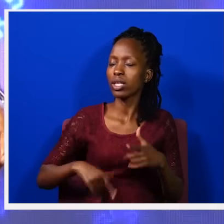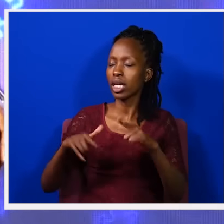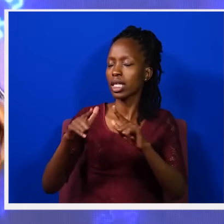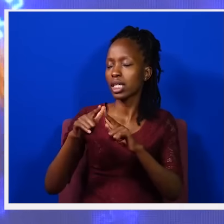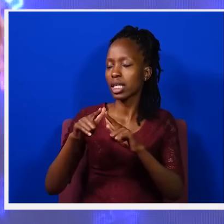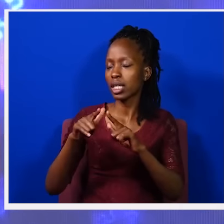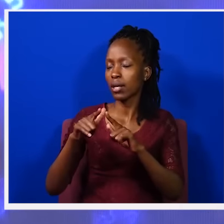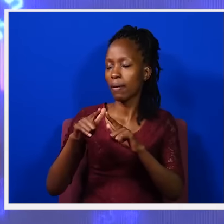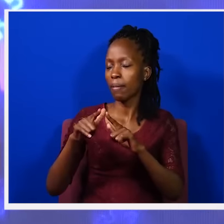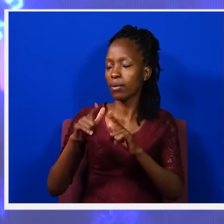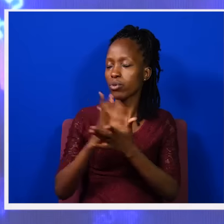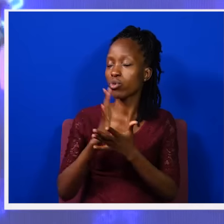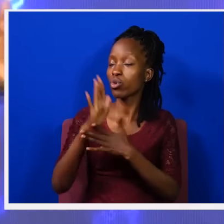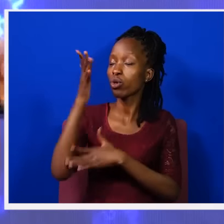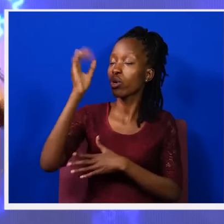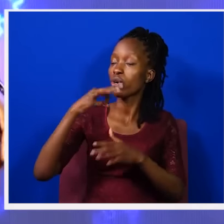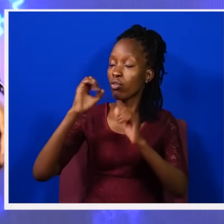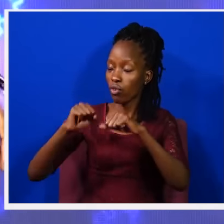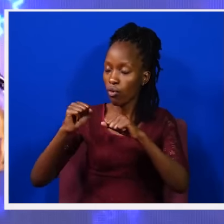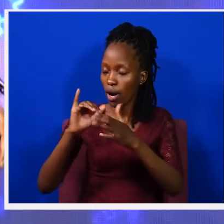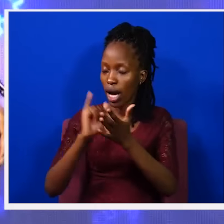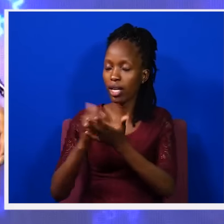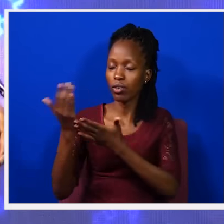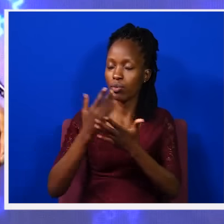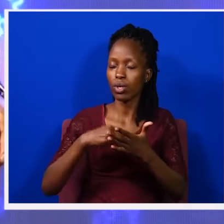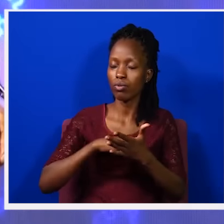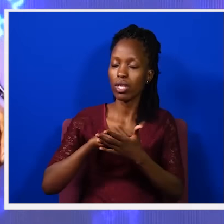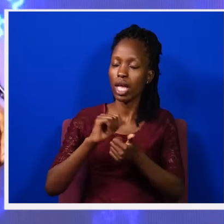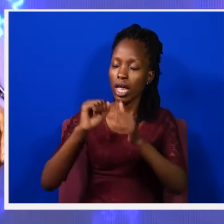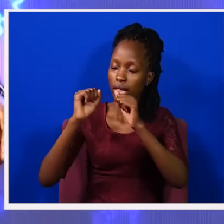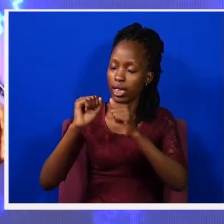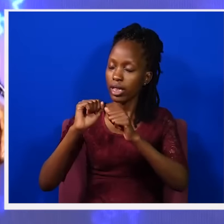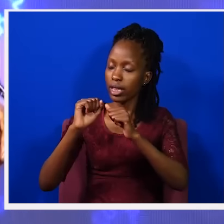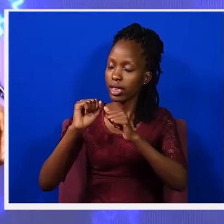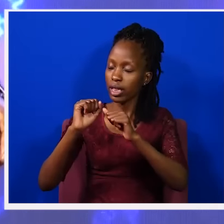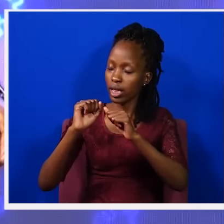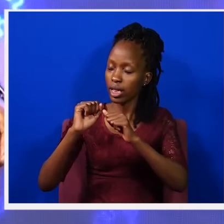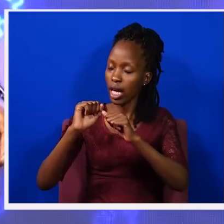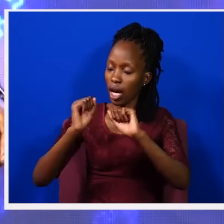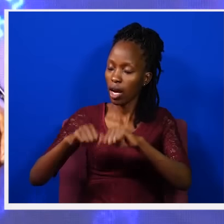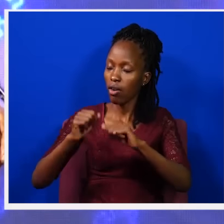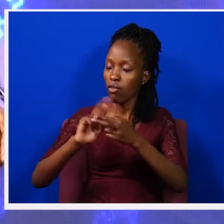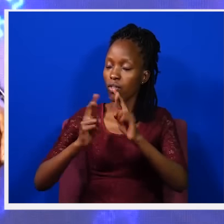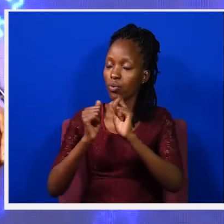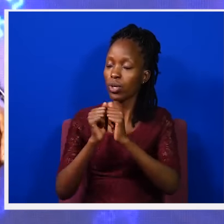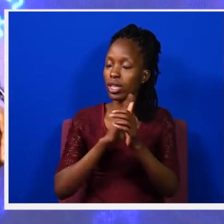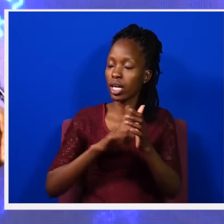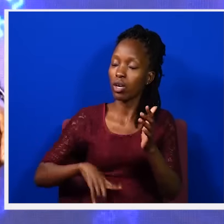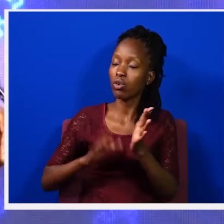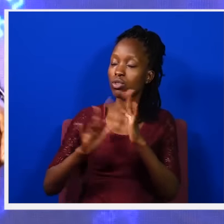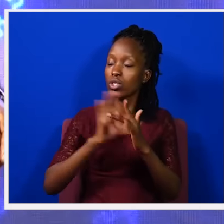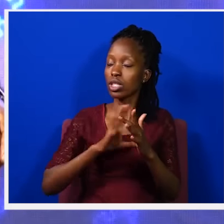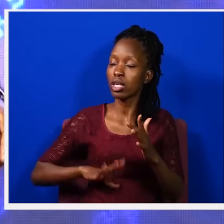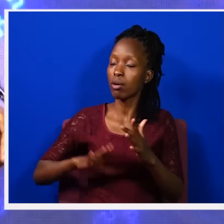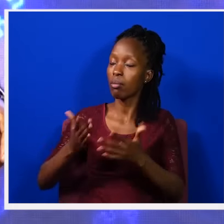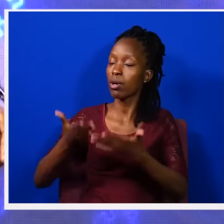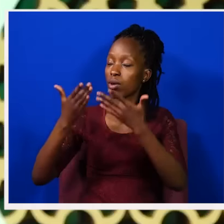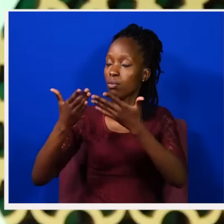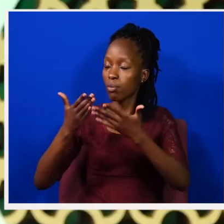covenant, and yet you have reintroduced to us the covenant relationship with the Lord Jesus Christ. May you be honored and may you be